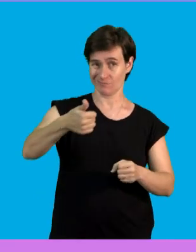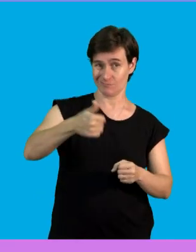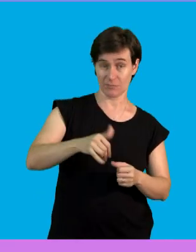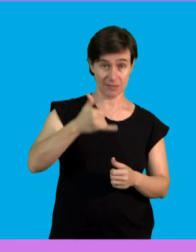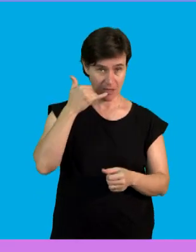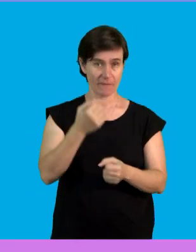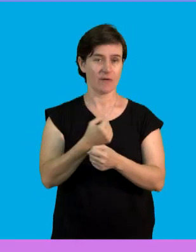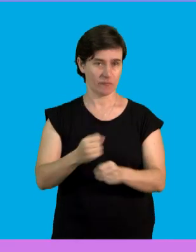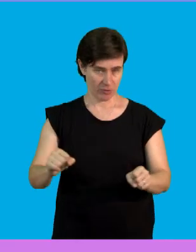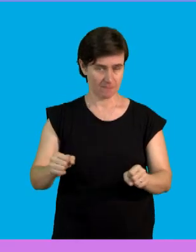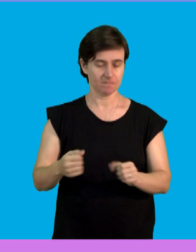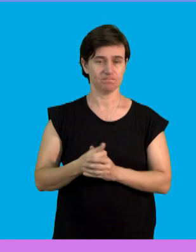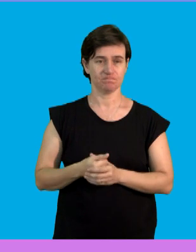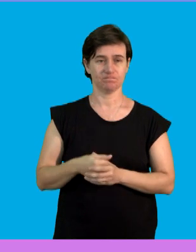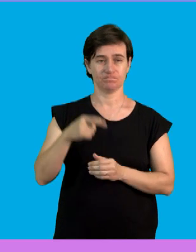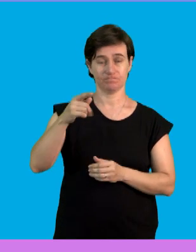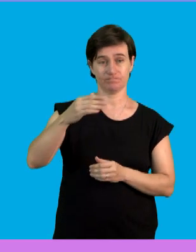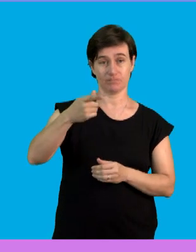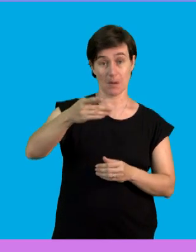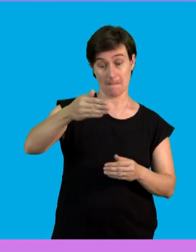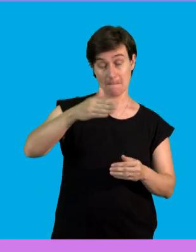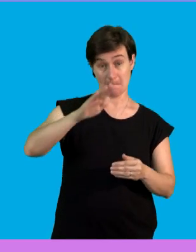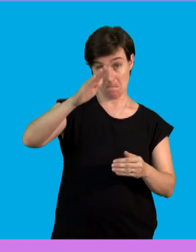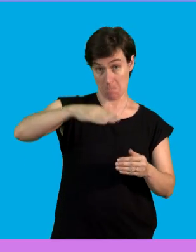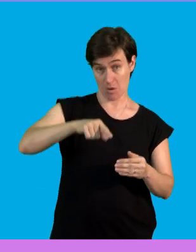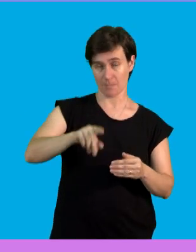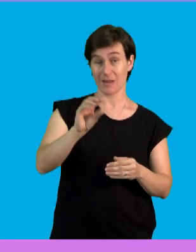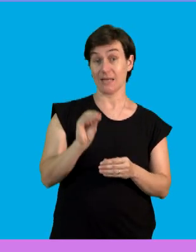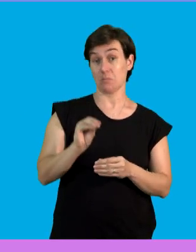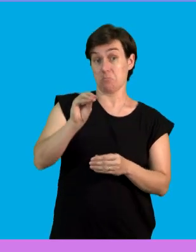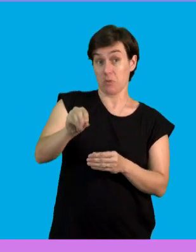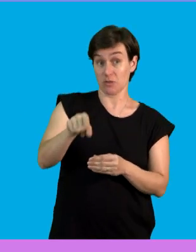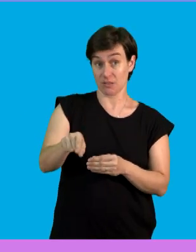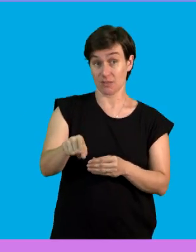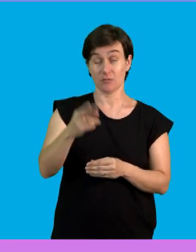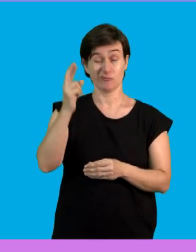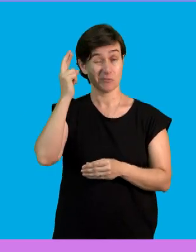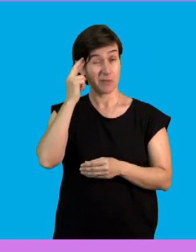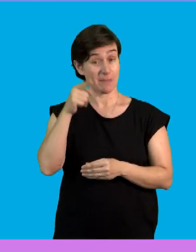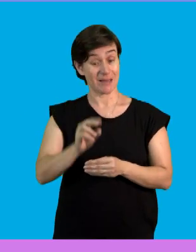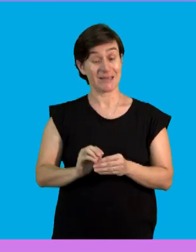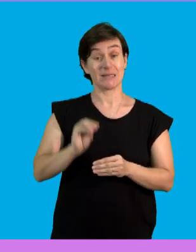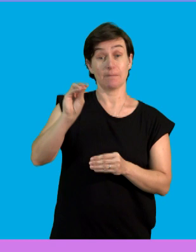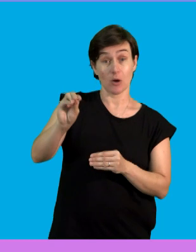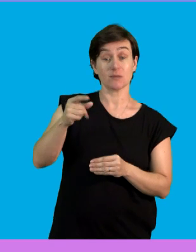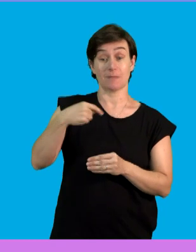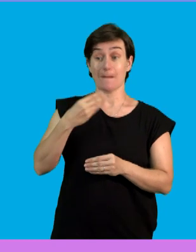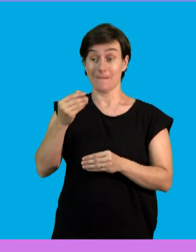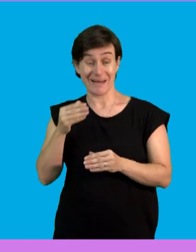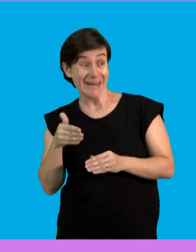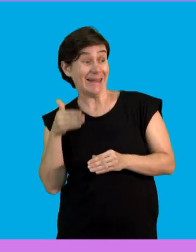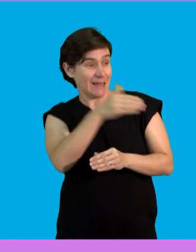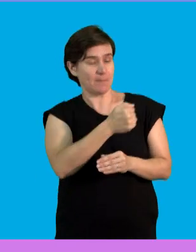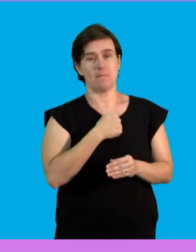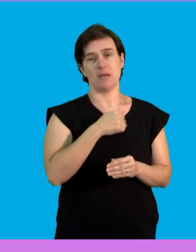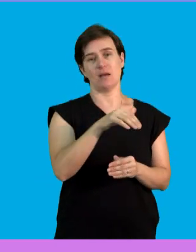as cell phone banking. Then when it gets to deposits, remember, deposits is going into your